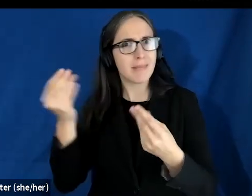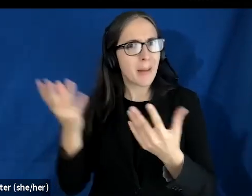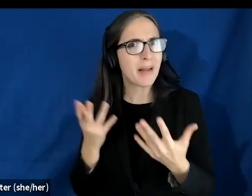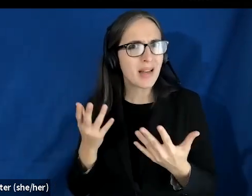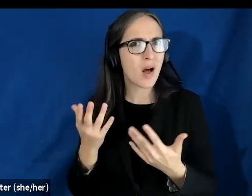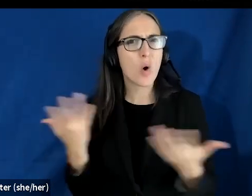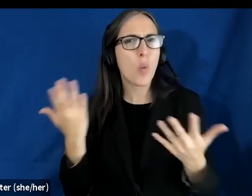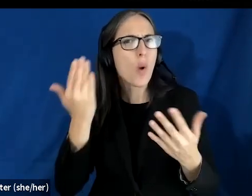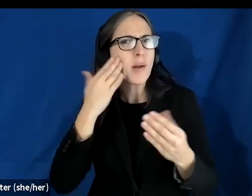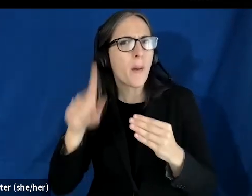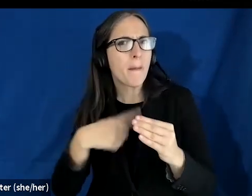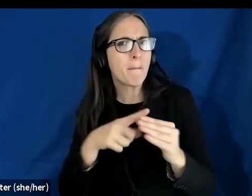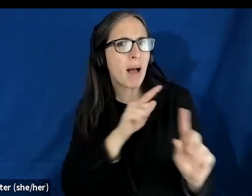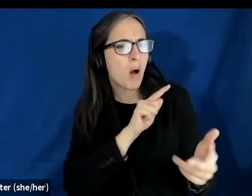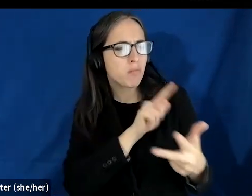know about them.